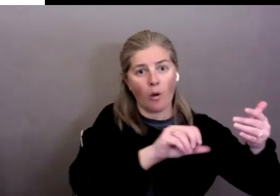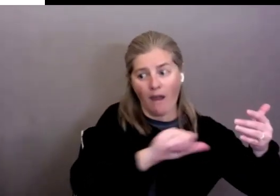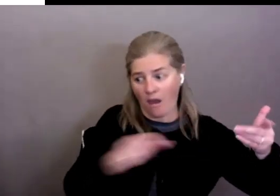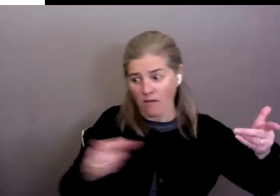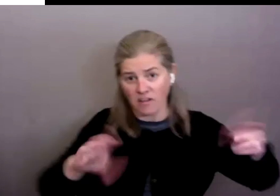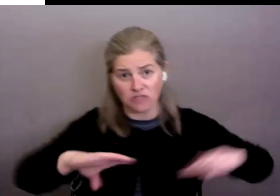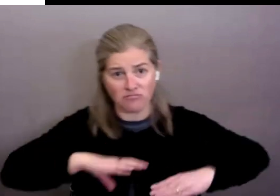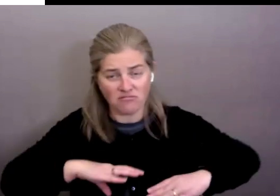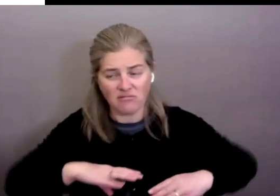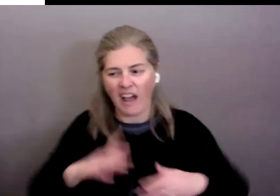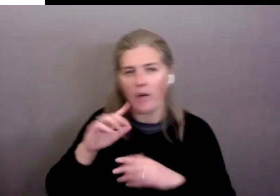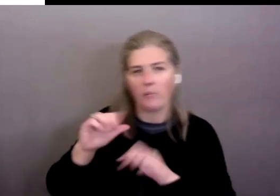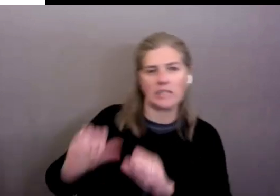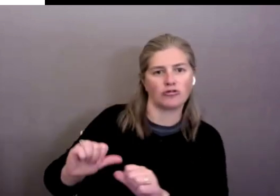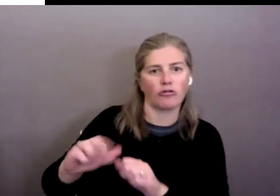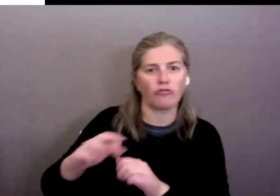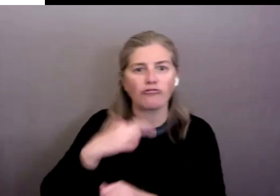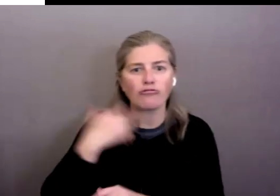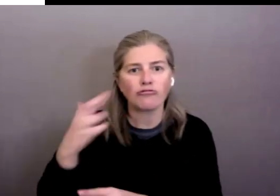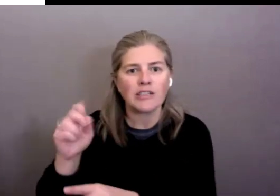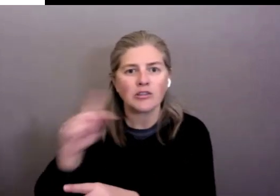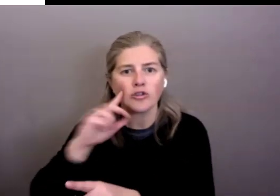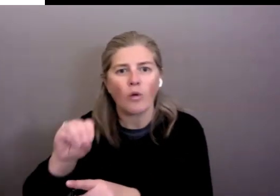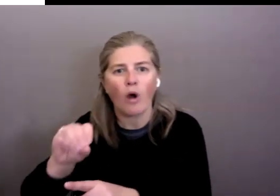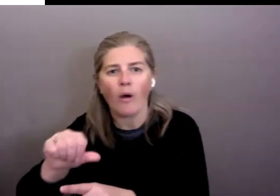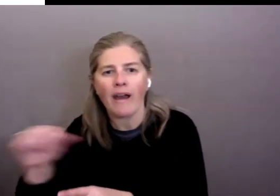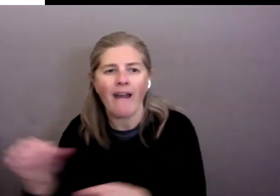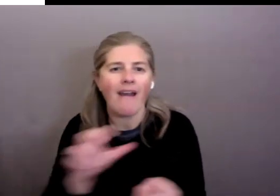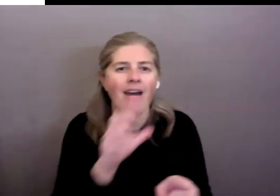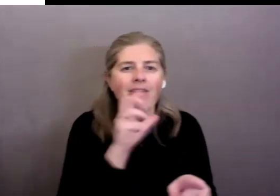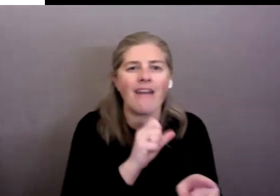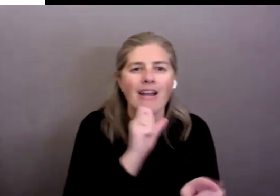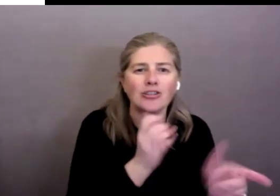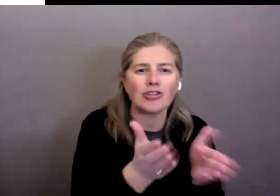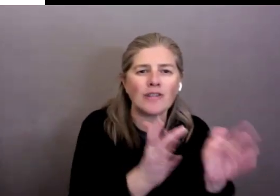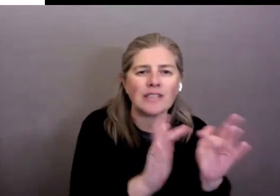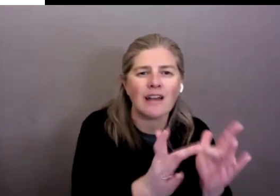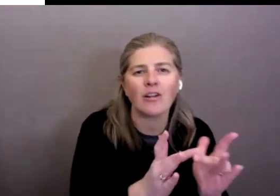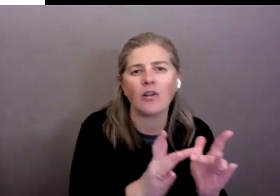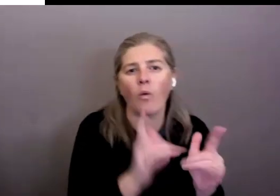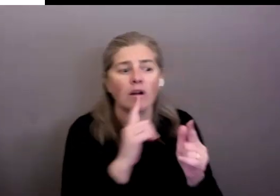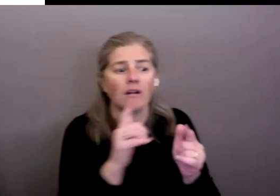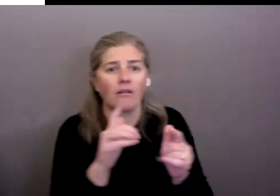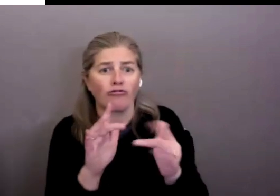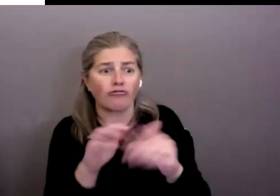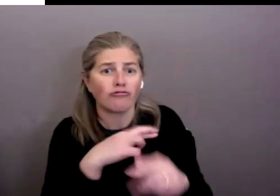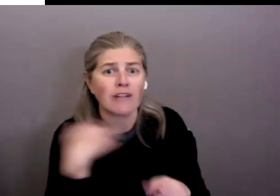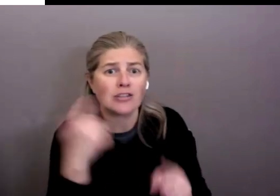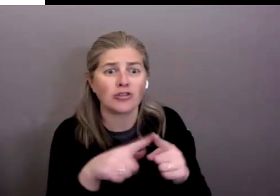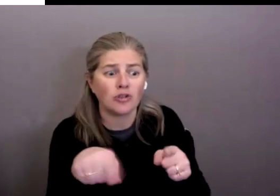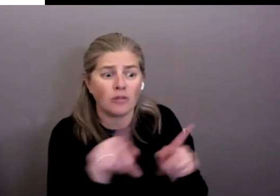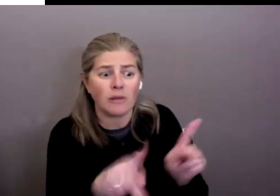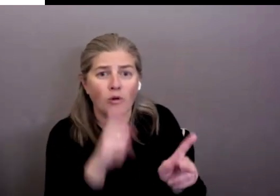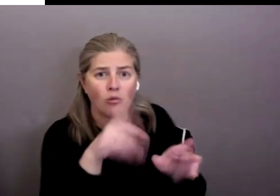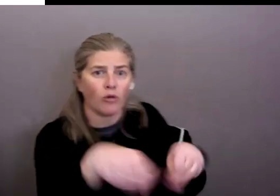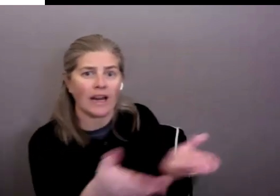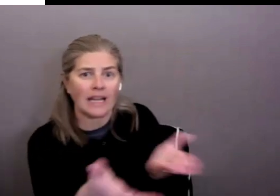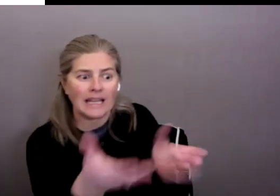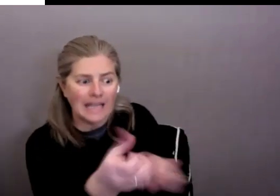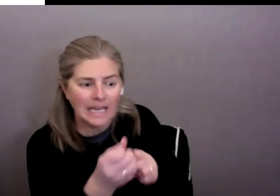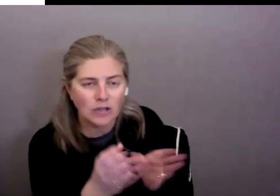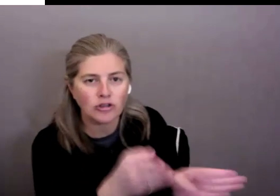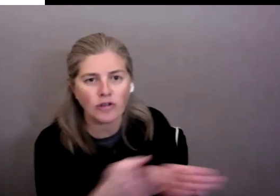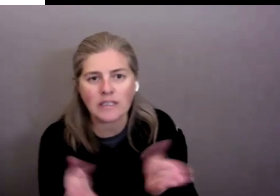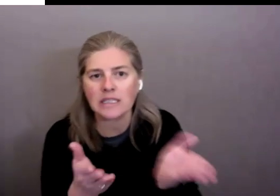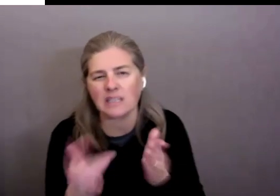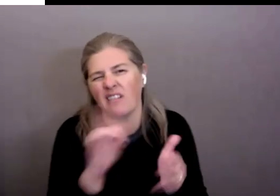to the AAA, the Aging Services Network, or to the individuals served by the AAA associated with the proposed agreement.